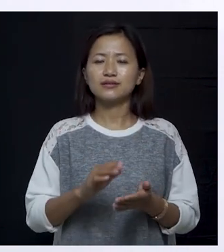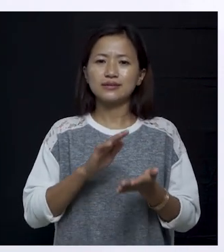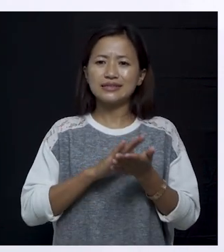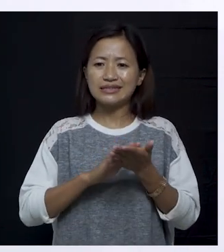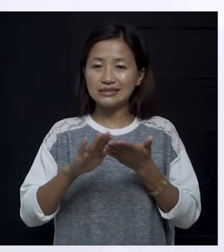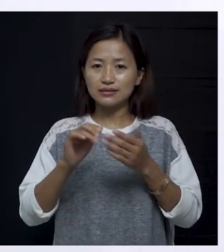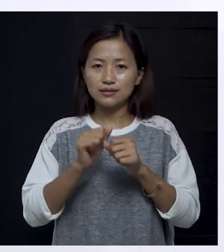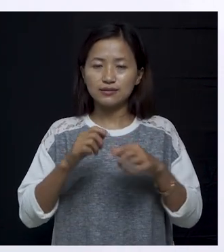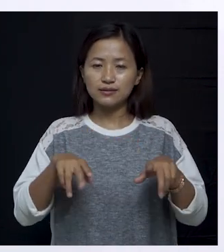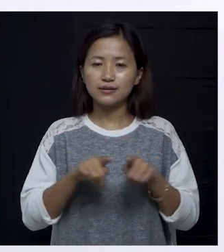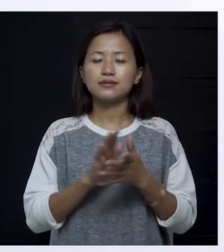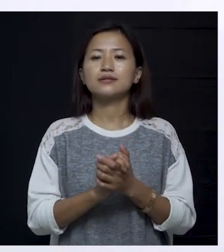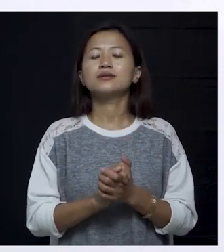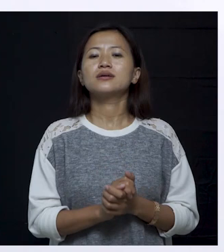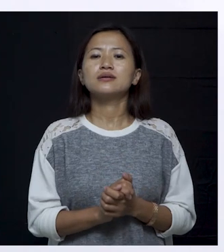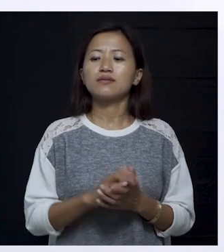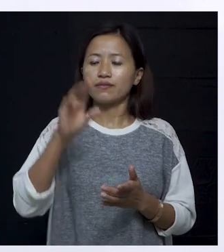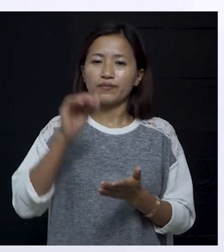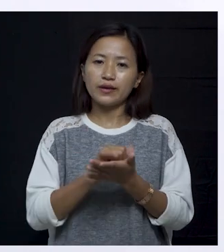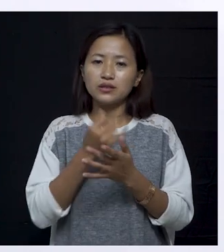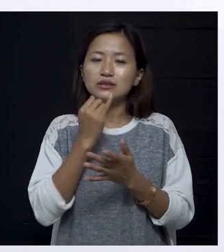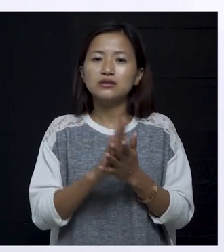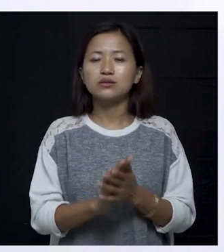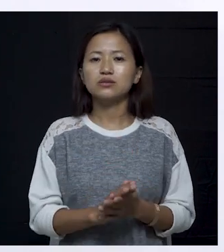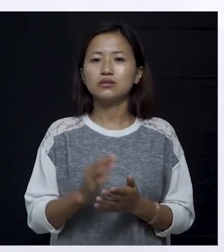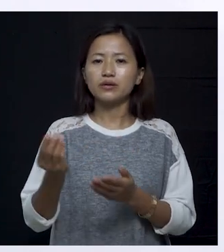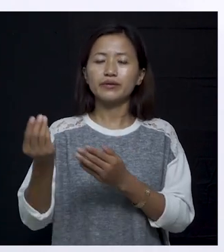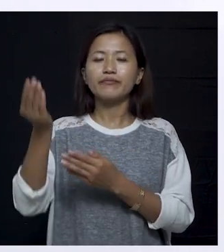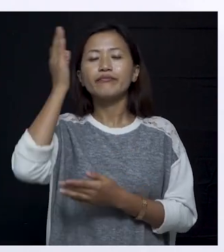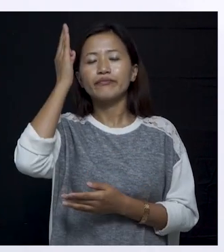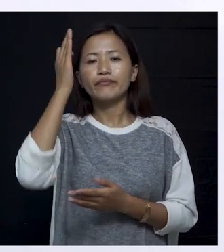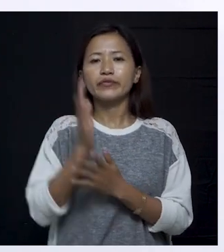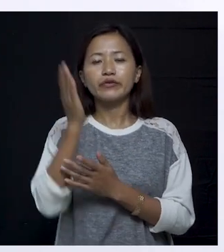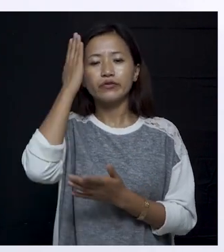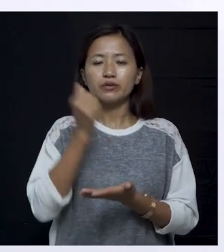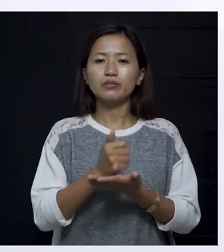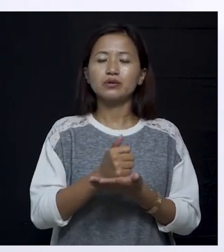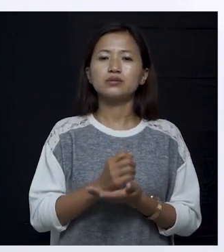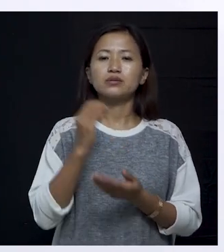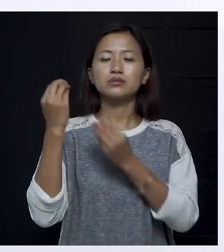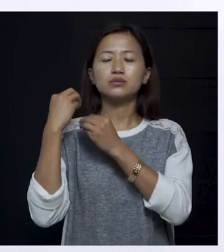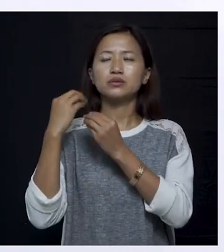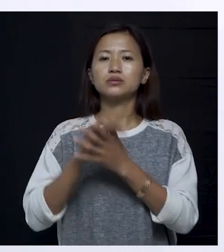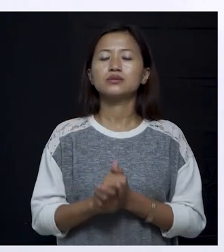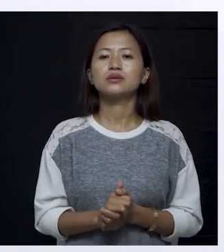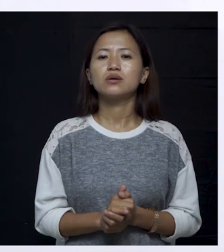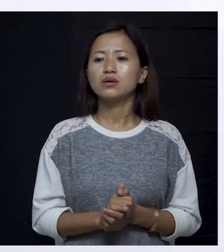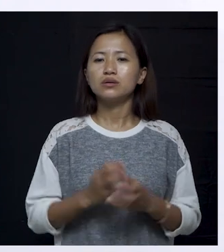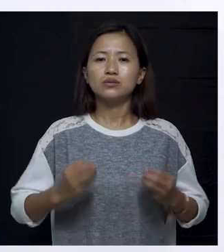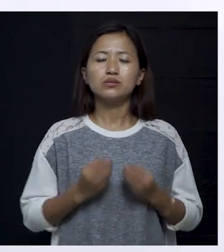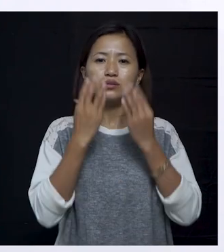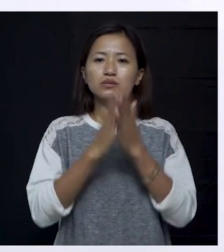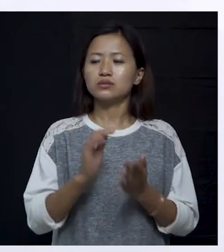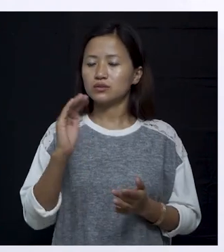and clean, because that is also your fundamental duties, okay? So since we are enjoying the rights, we